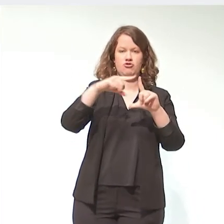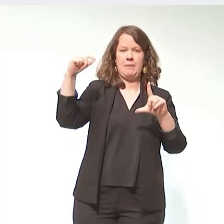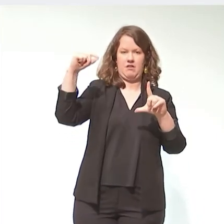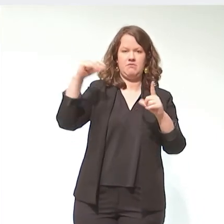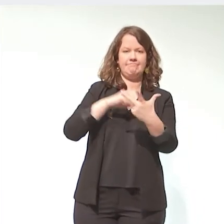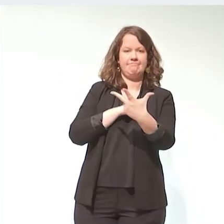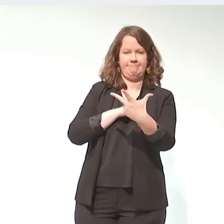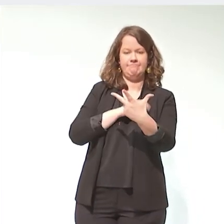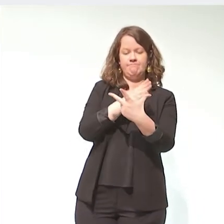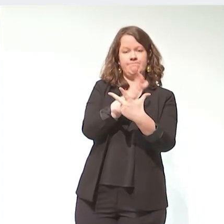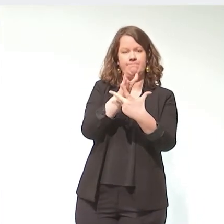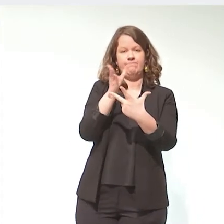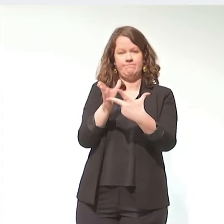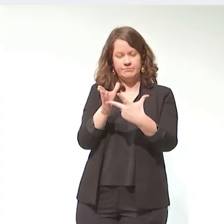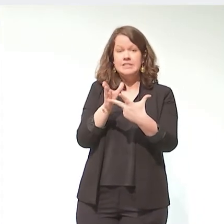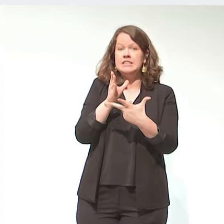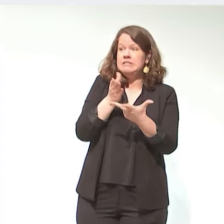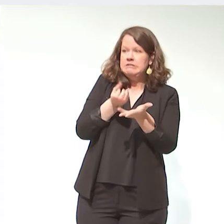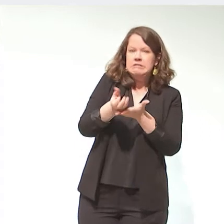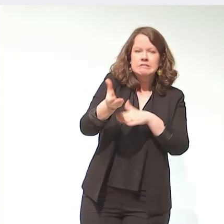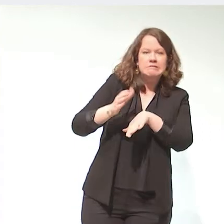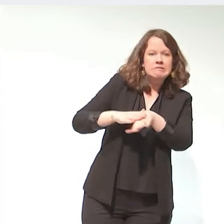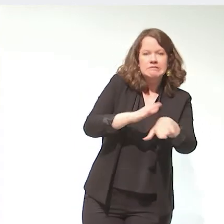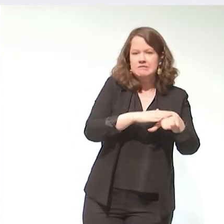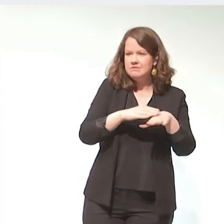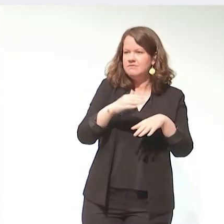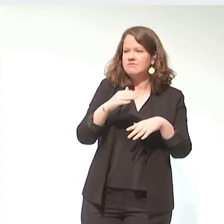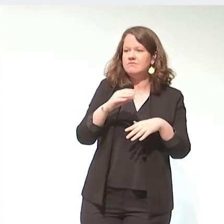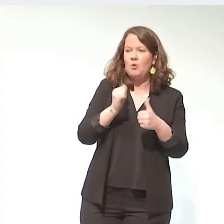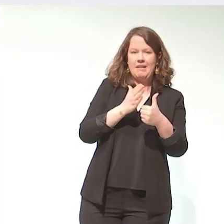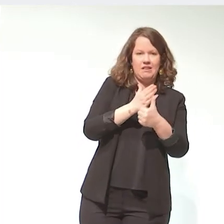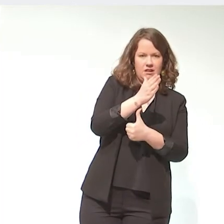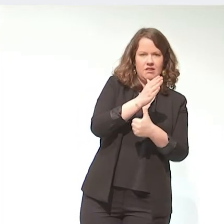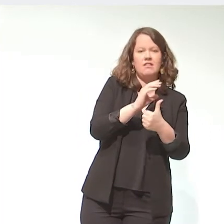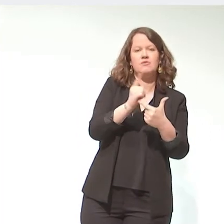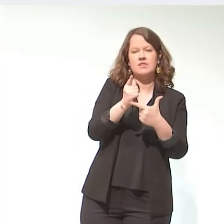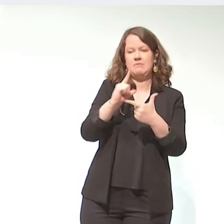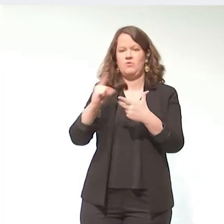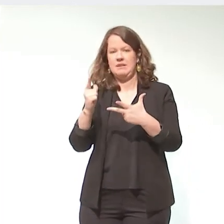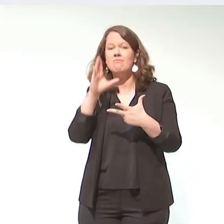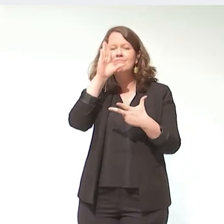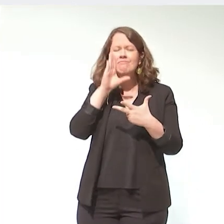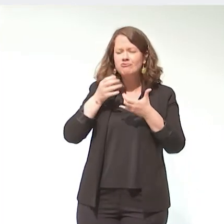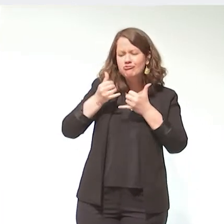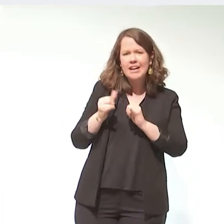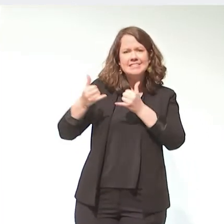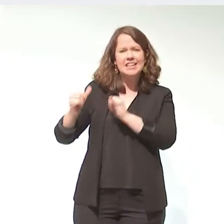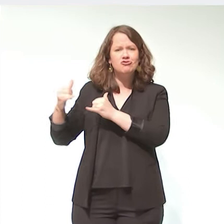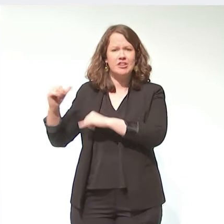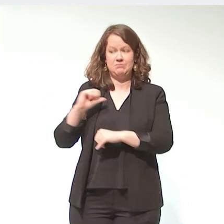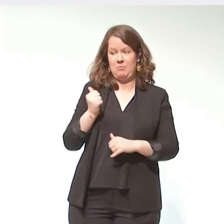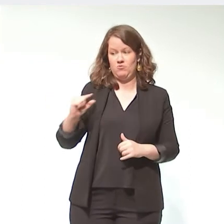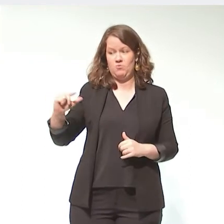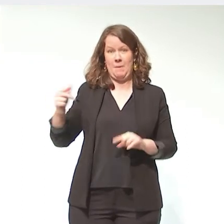Poland, and Cyprus. A quick housekeeping announcement just to make everybody's lives easier. I'm going to